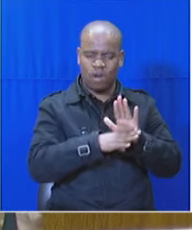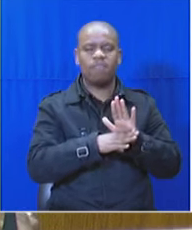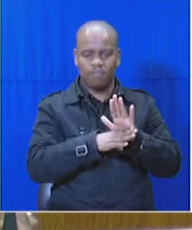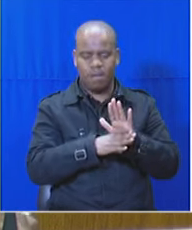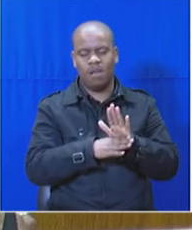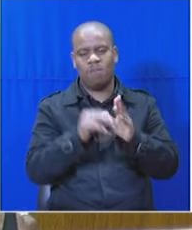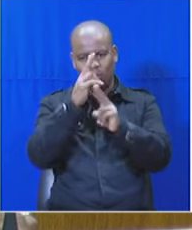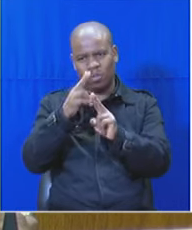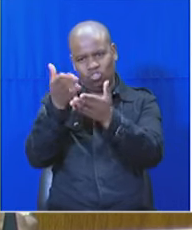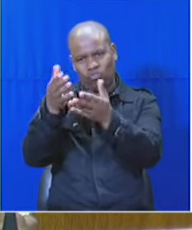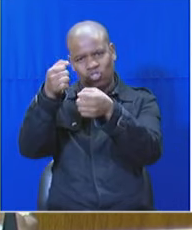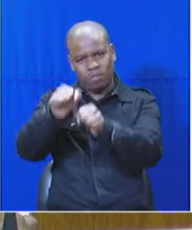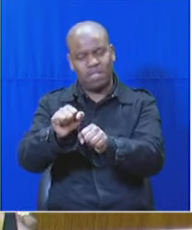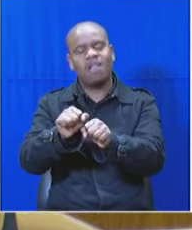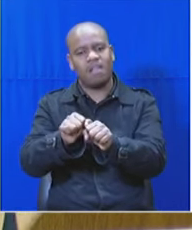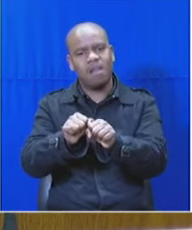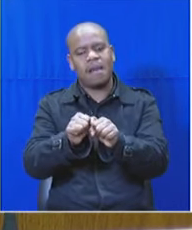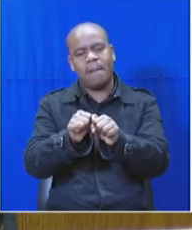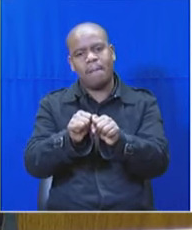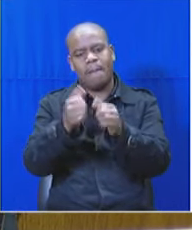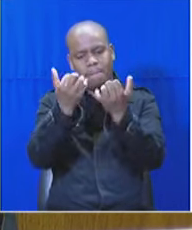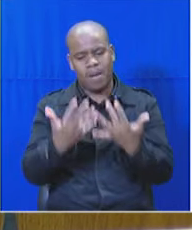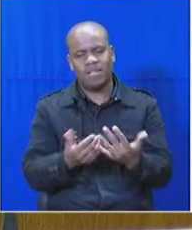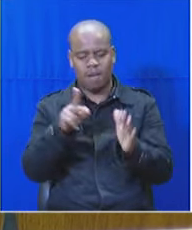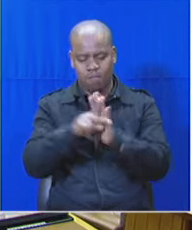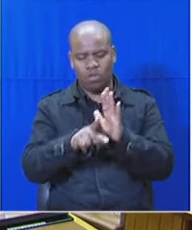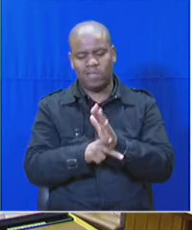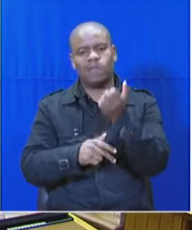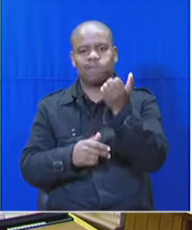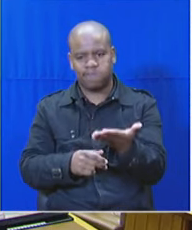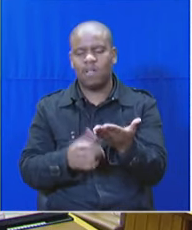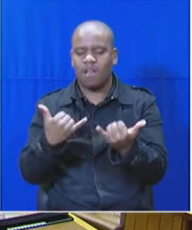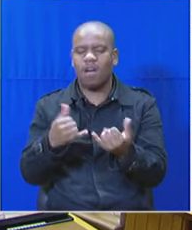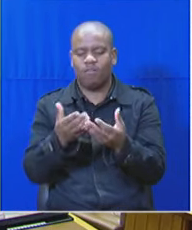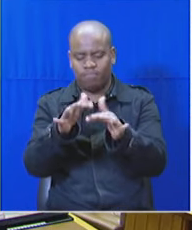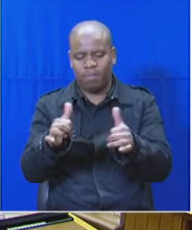House this budget policy speech. Thank you very much.